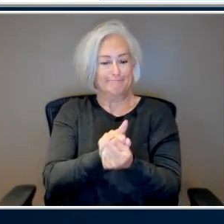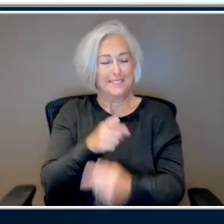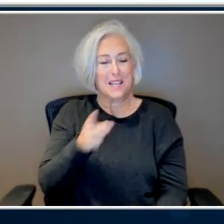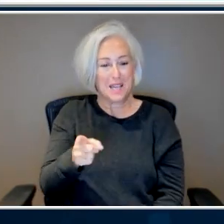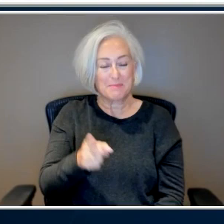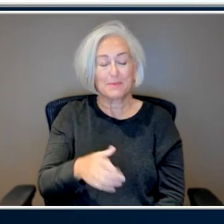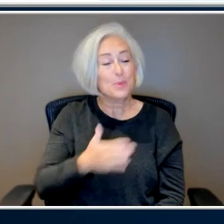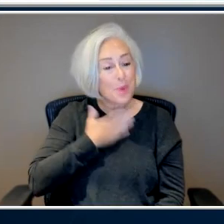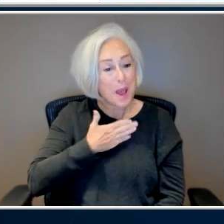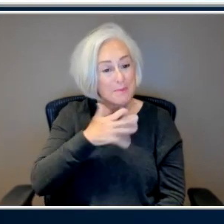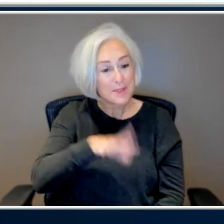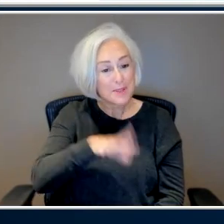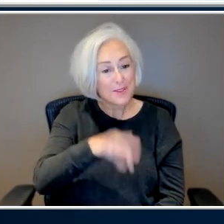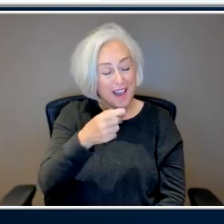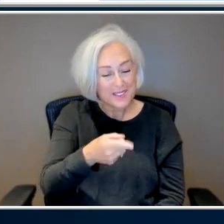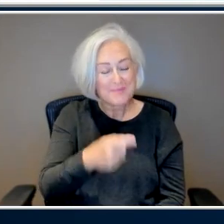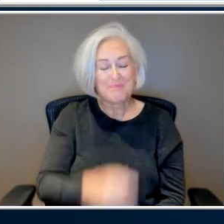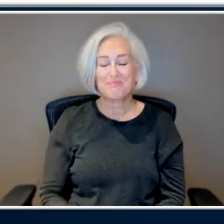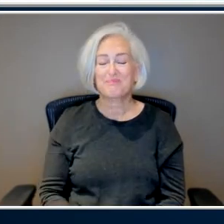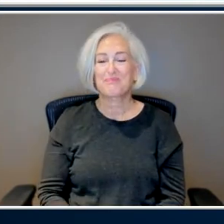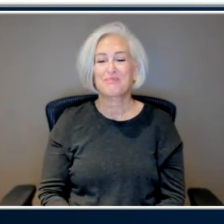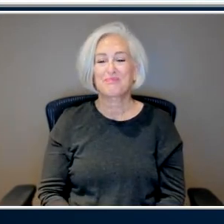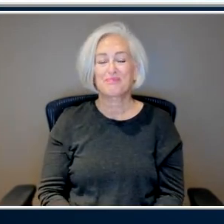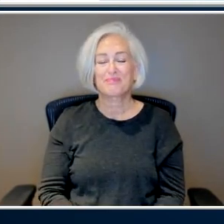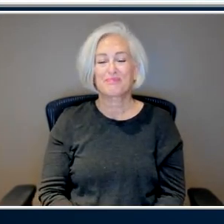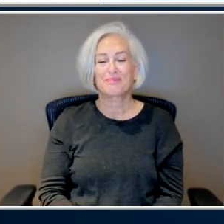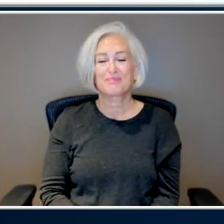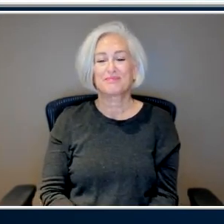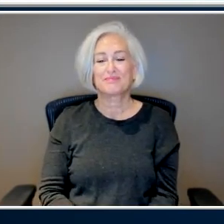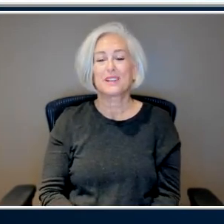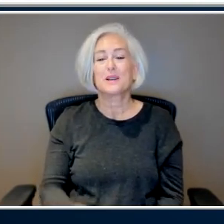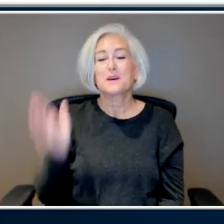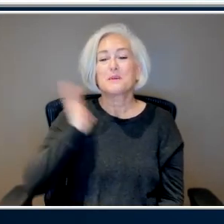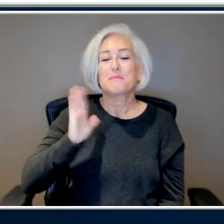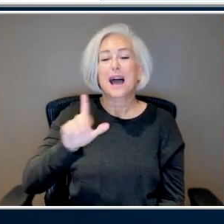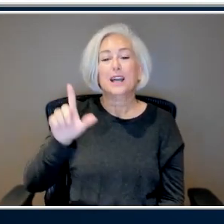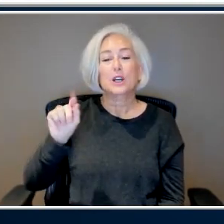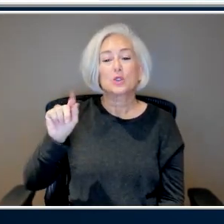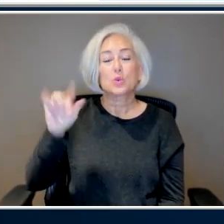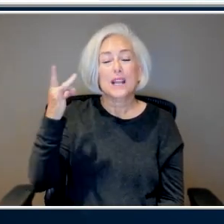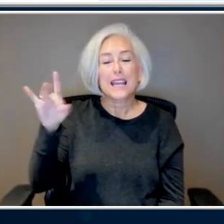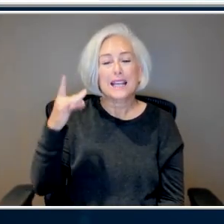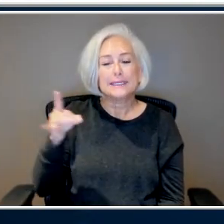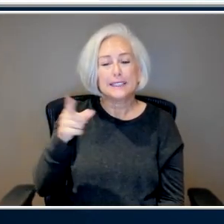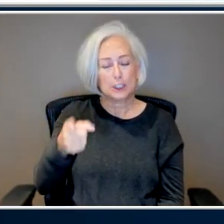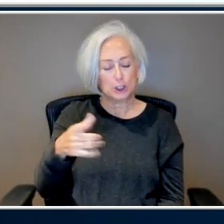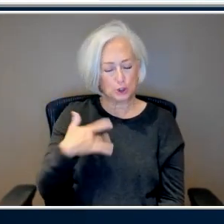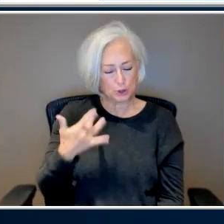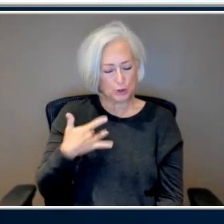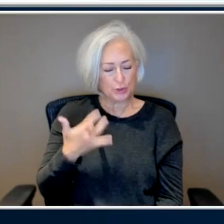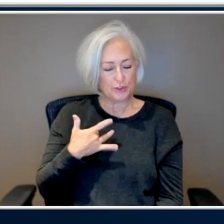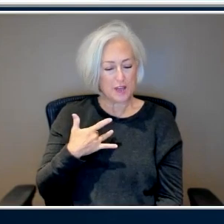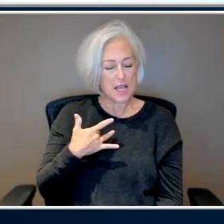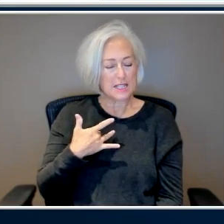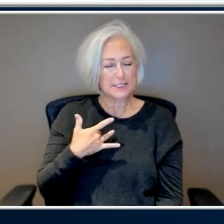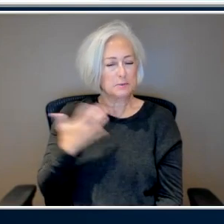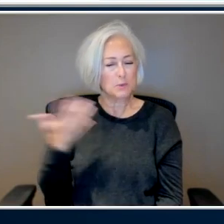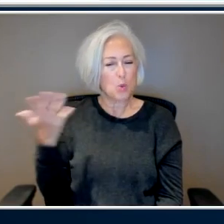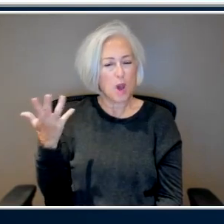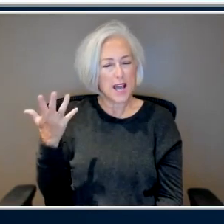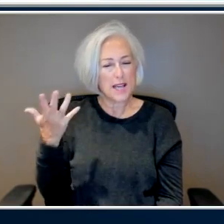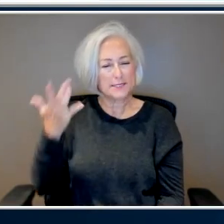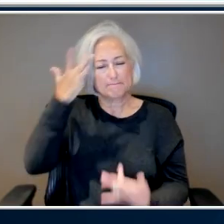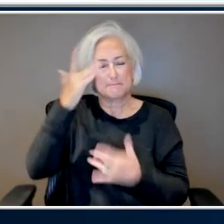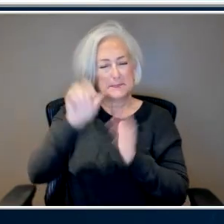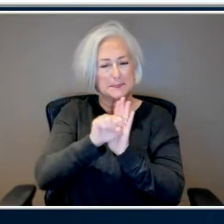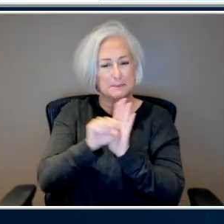finally. So, Janet, take us back to 2018. Tell us about the symptoms that you were feeling. What did you do? Just tell us a little bit more